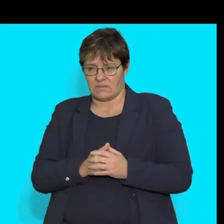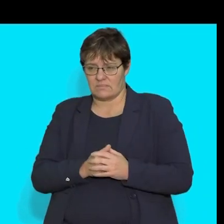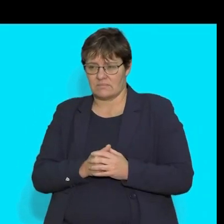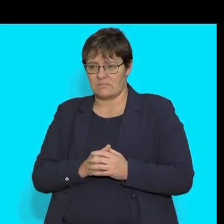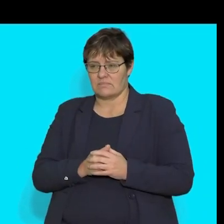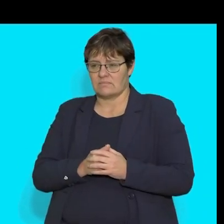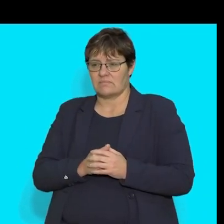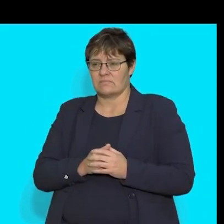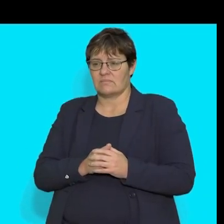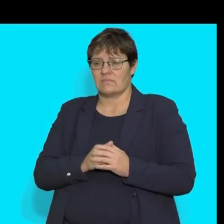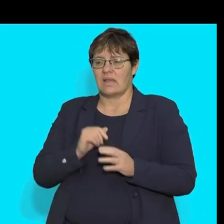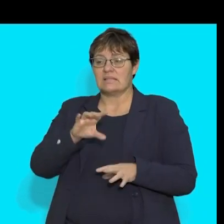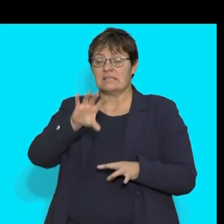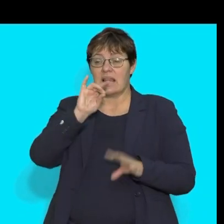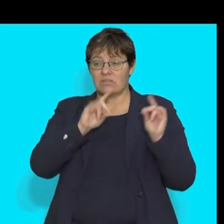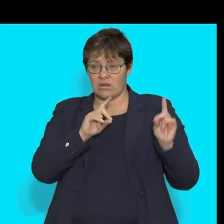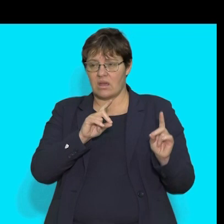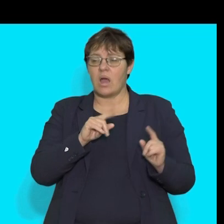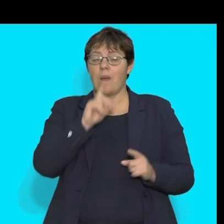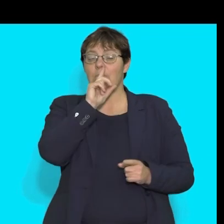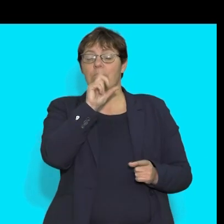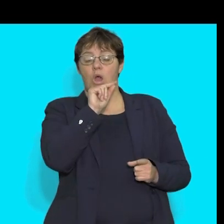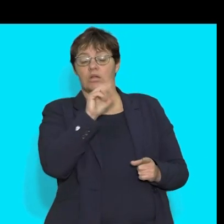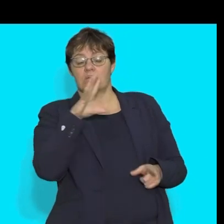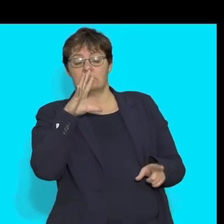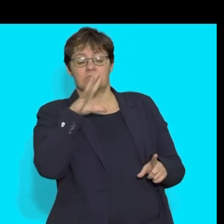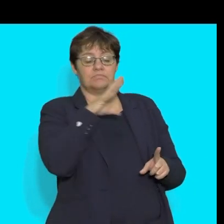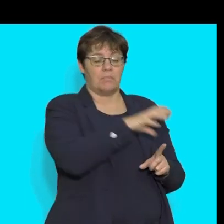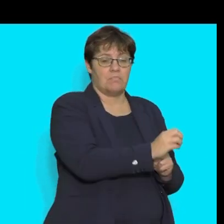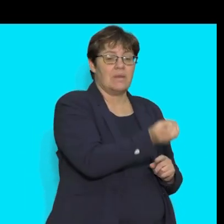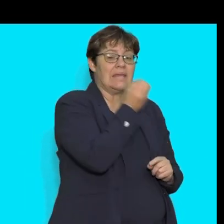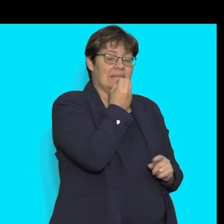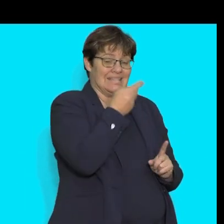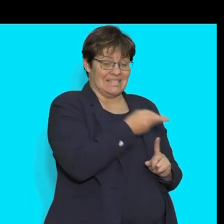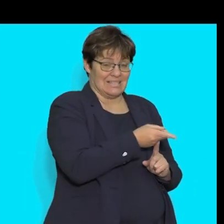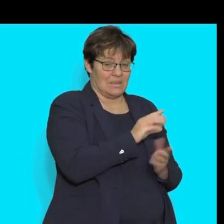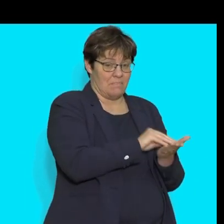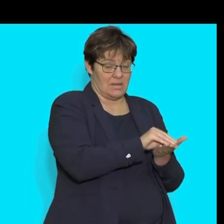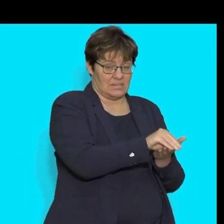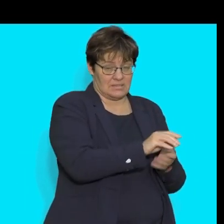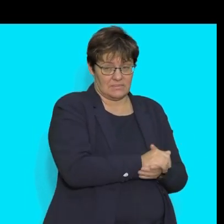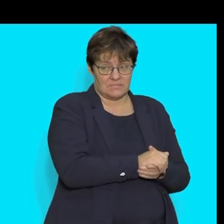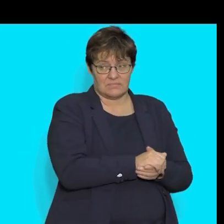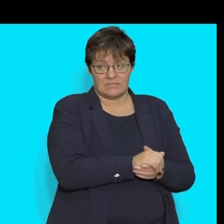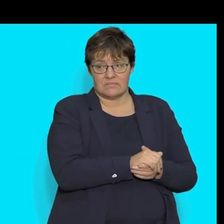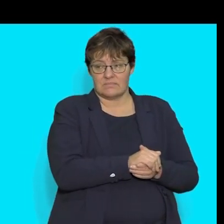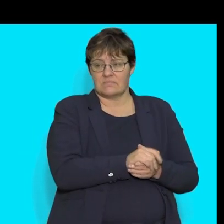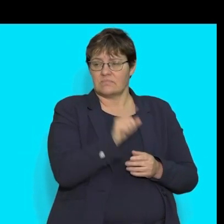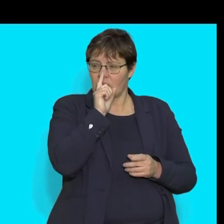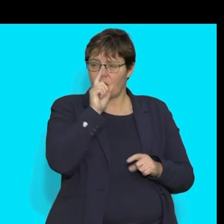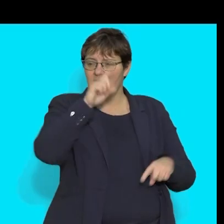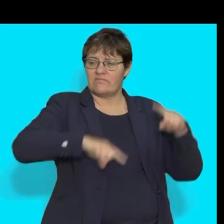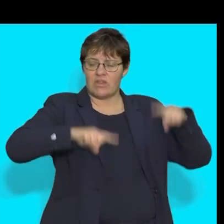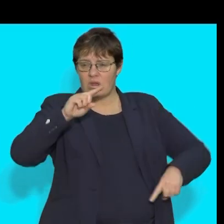selection pressure here is the predator bird that's going to feed on these mice. When we look at the variation